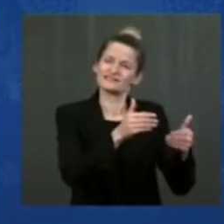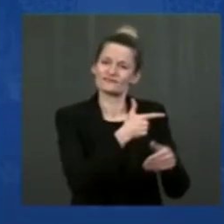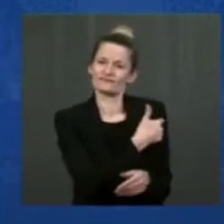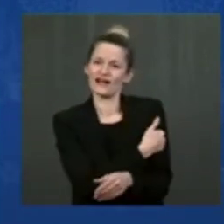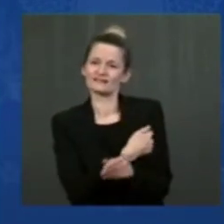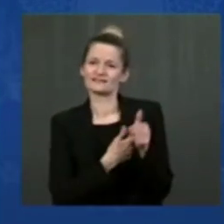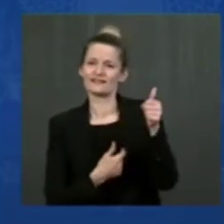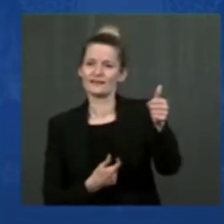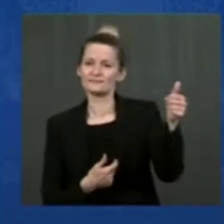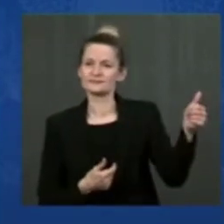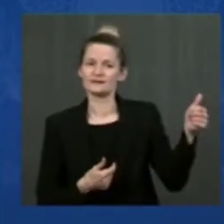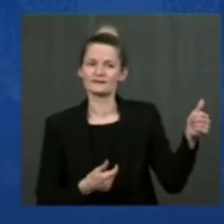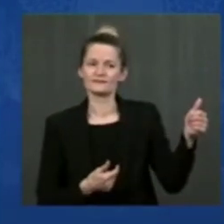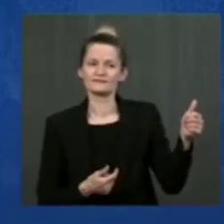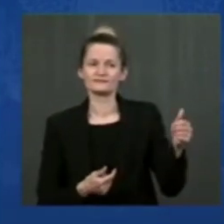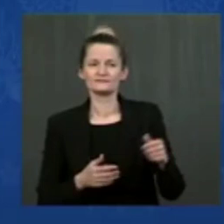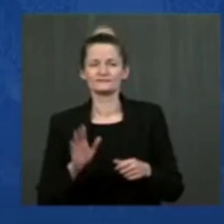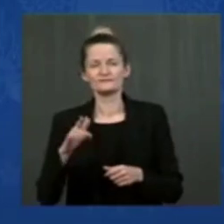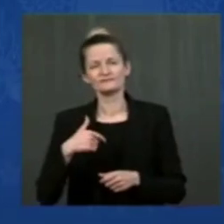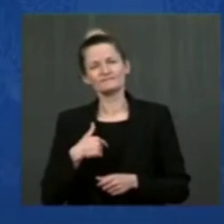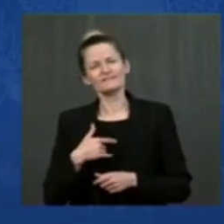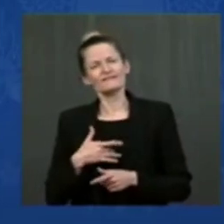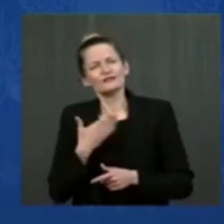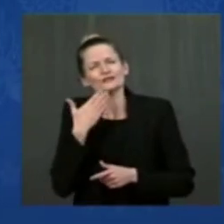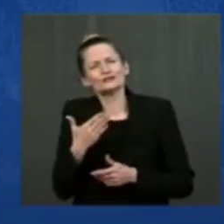best feeling.